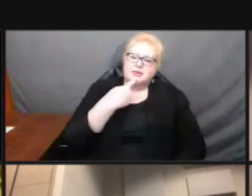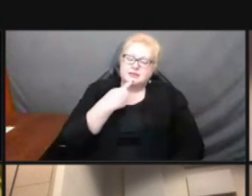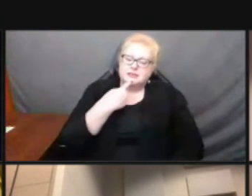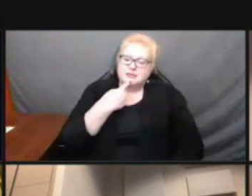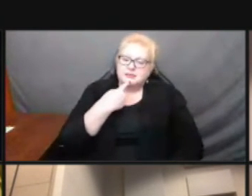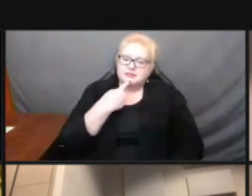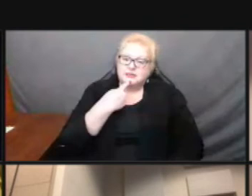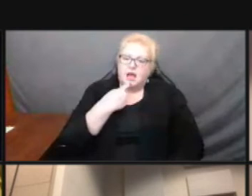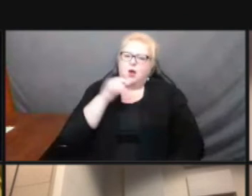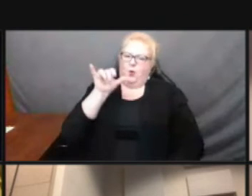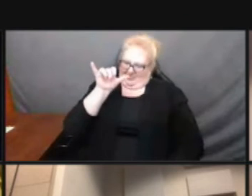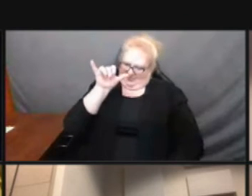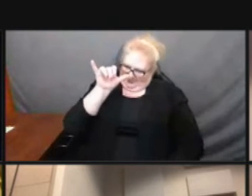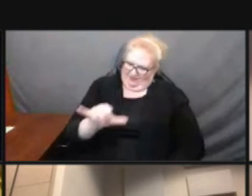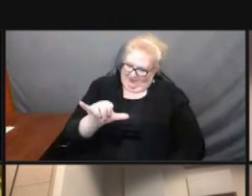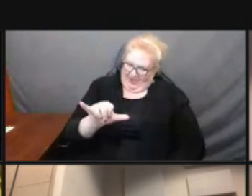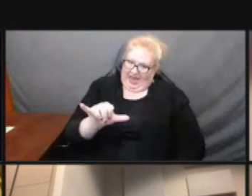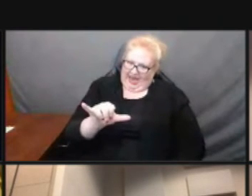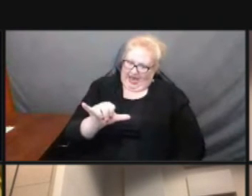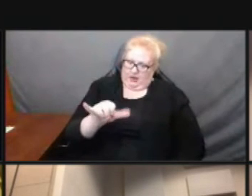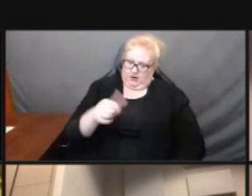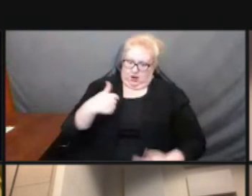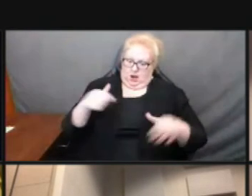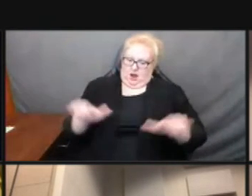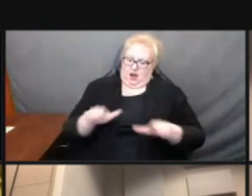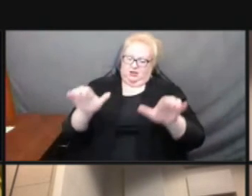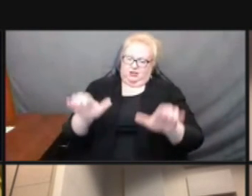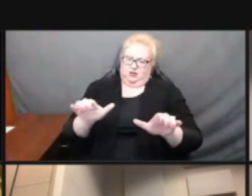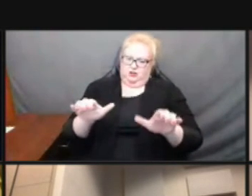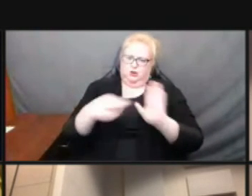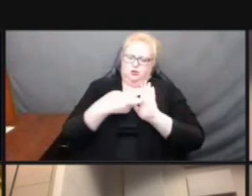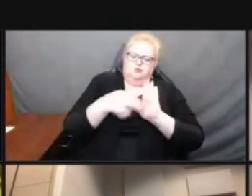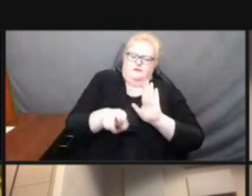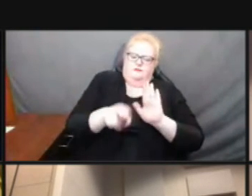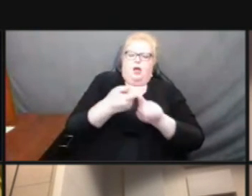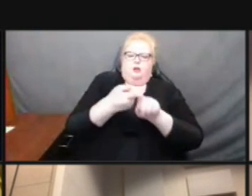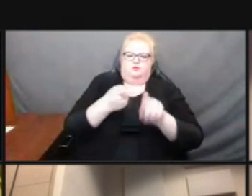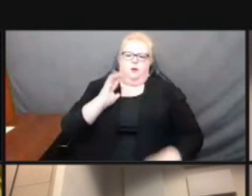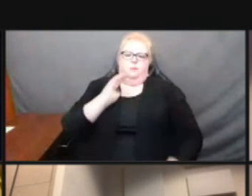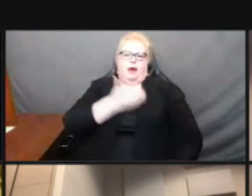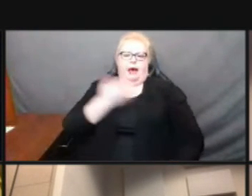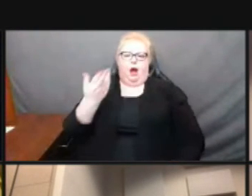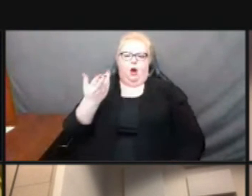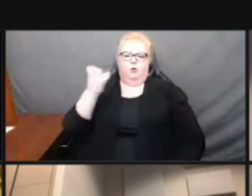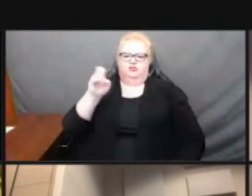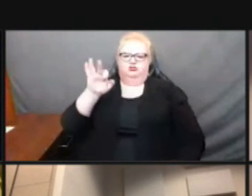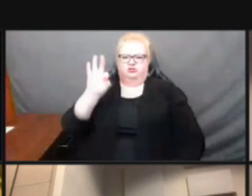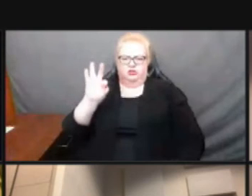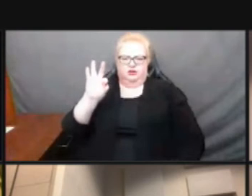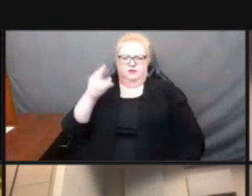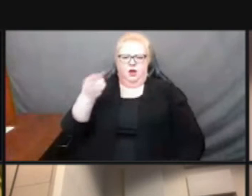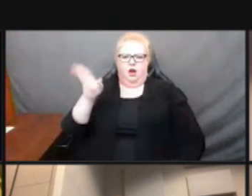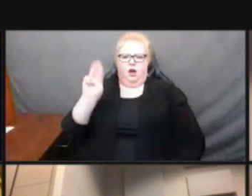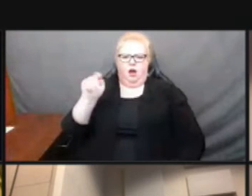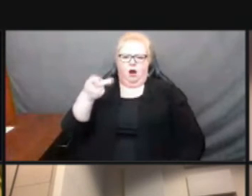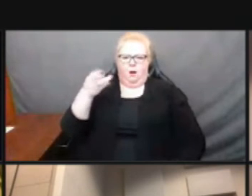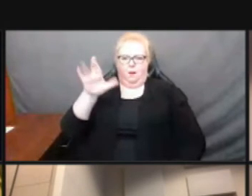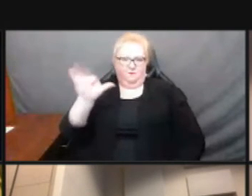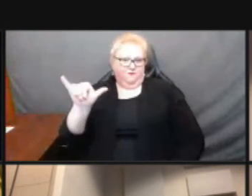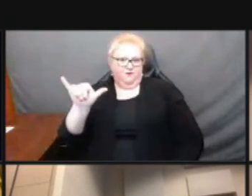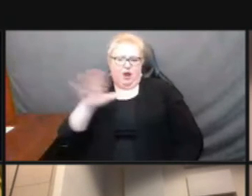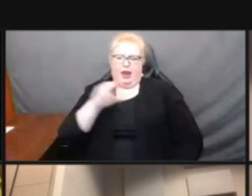of the leadership from the police chief, our Chief Humphrey, and his